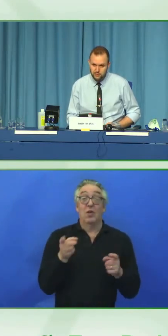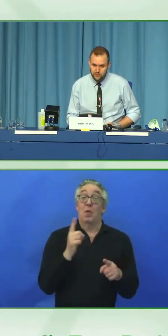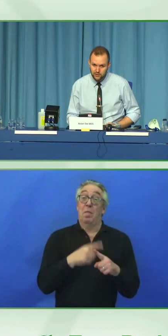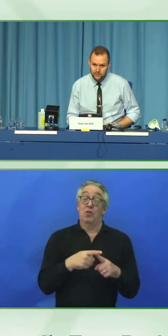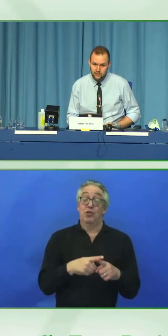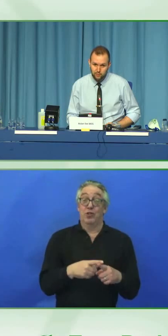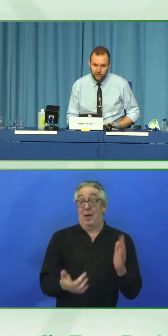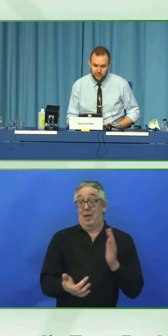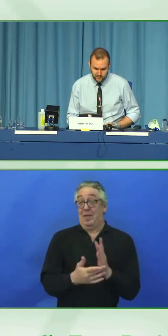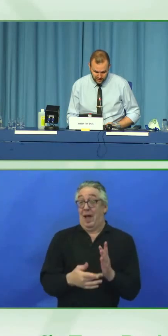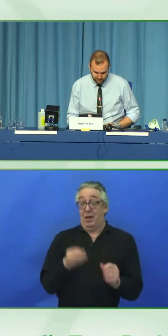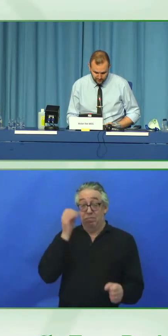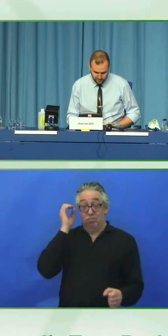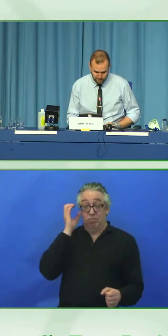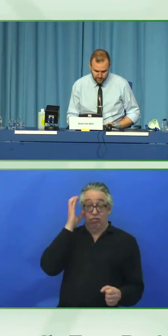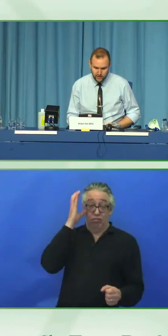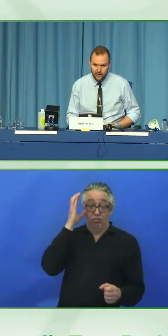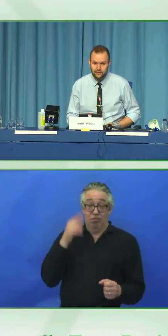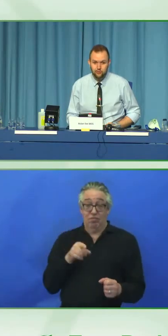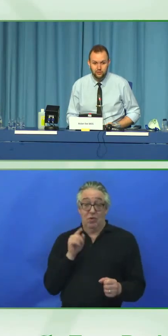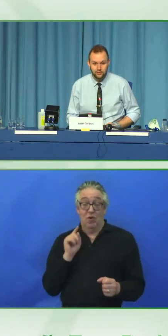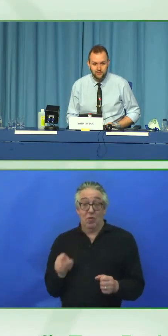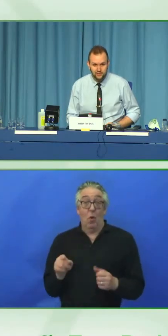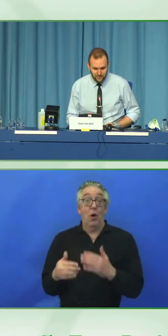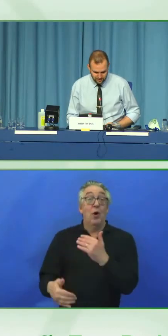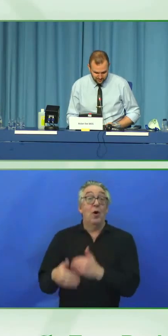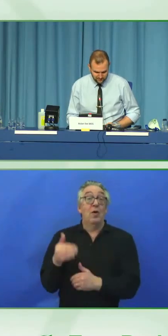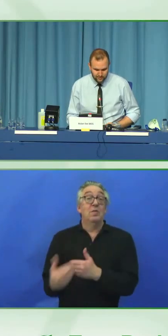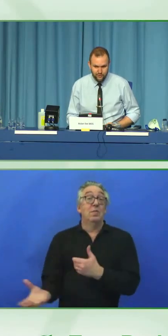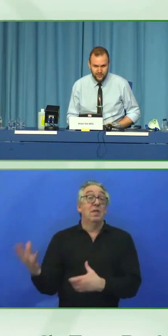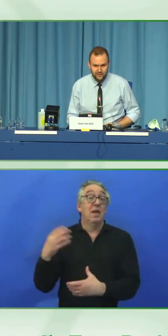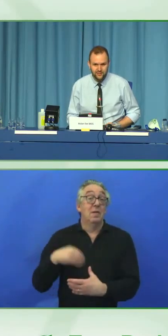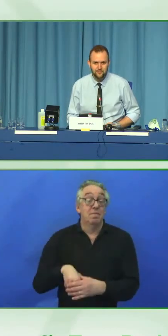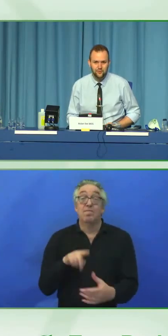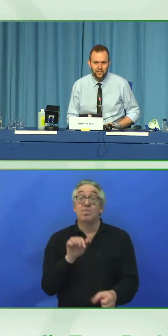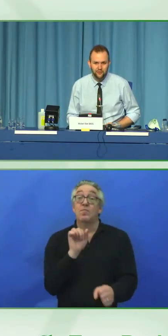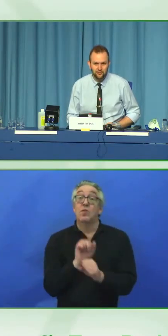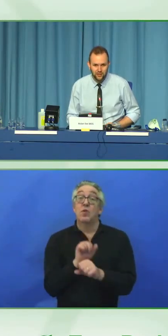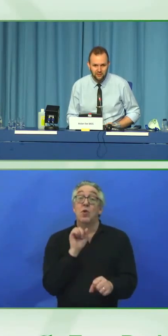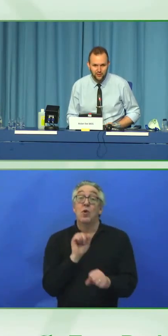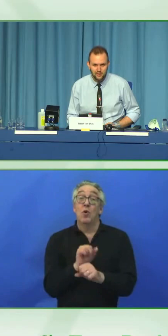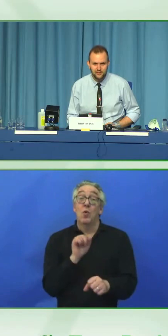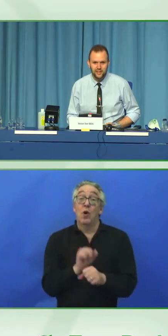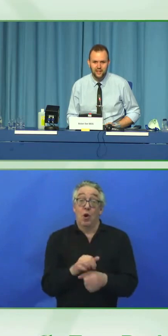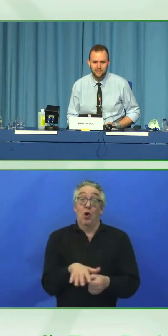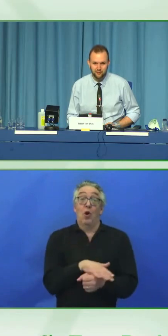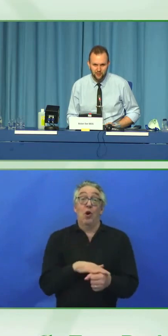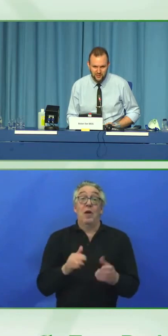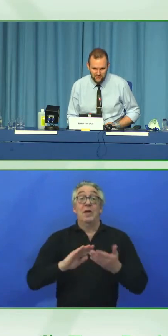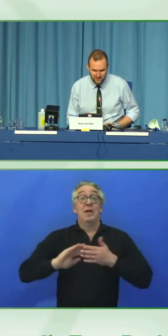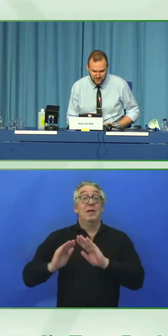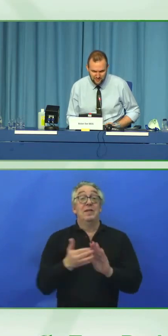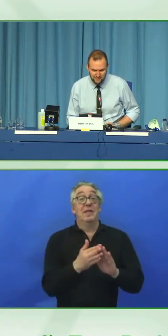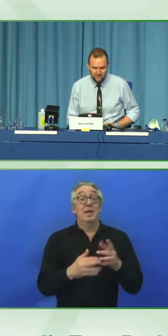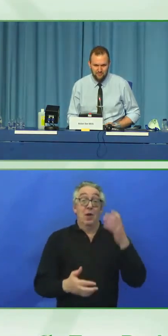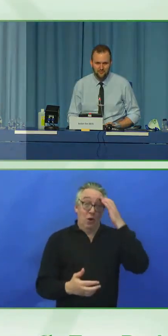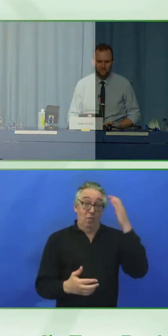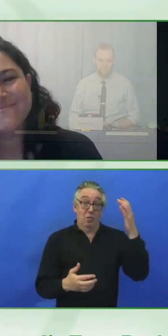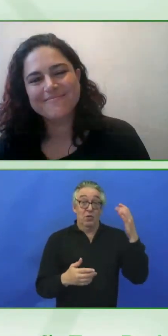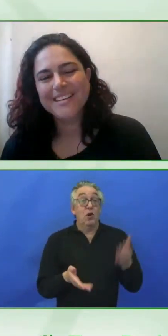Persons with Disabilities Department staff member at Curitiba City Hall. Fernanda, thank you for being with us, and the floor is